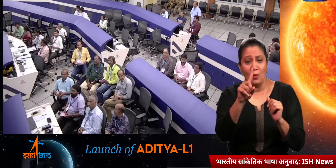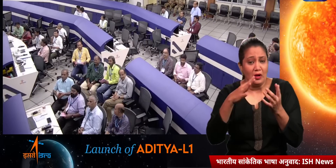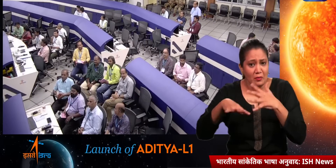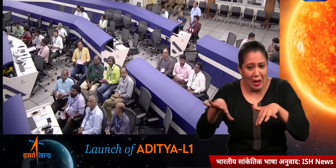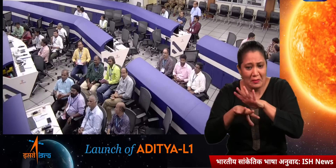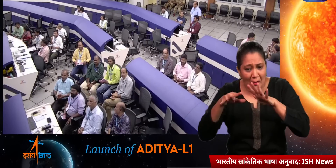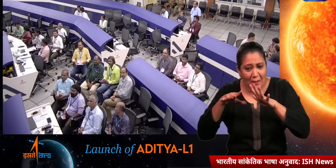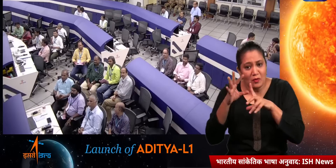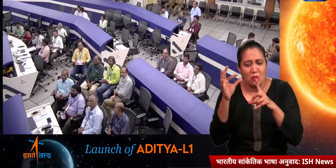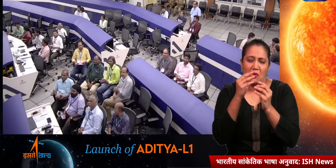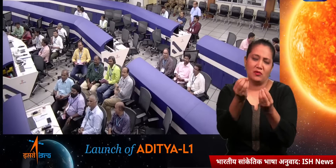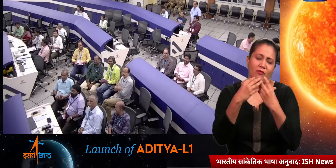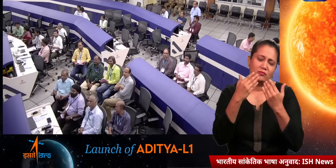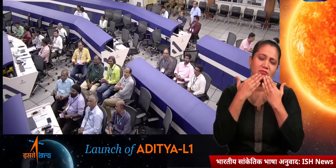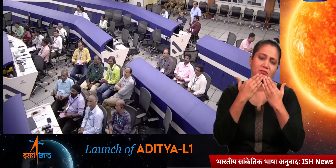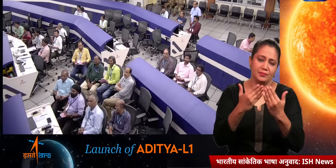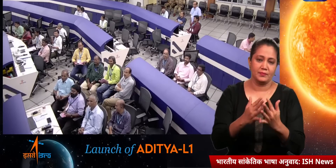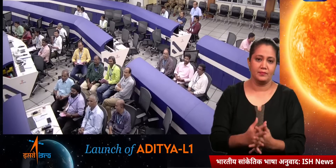do.